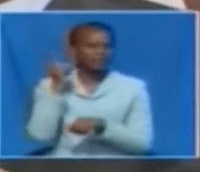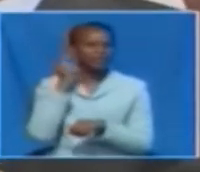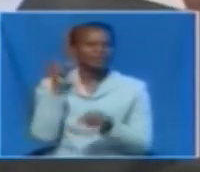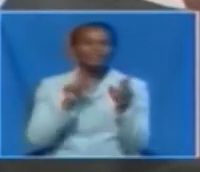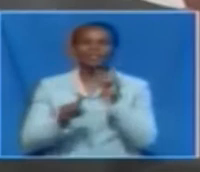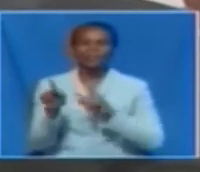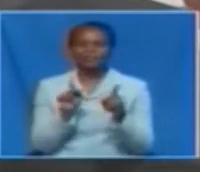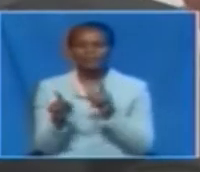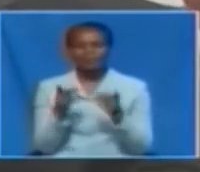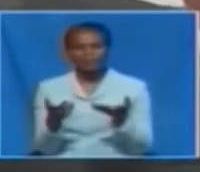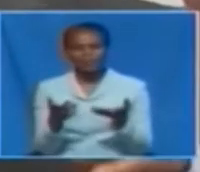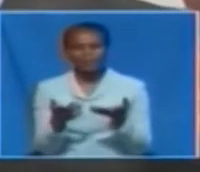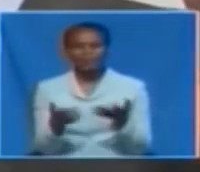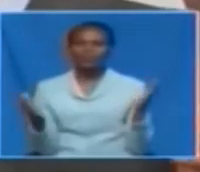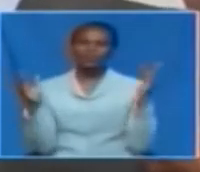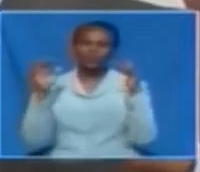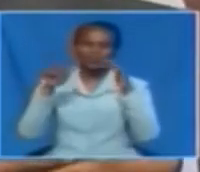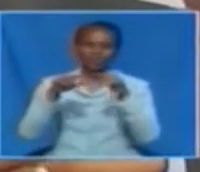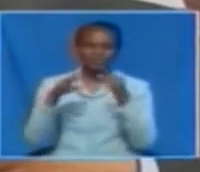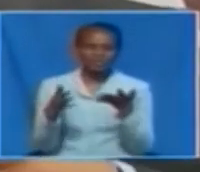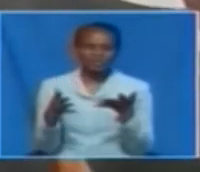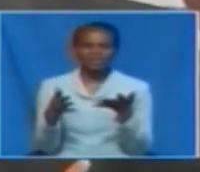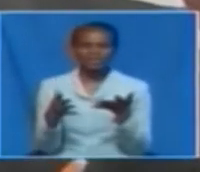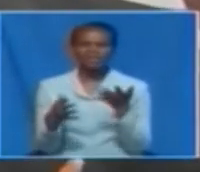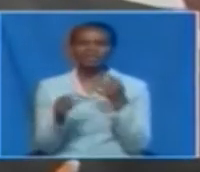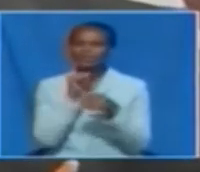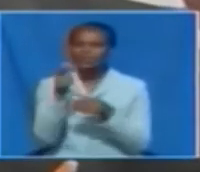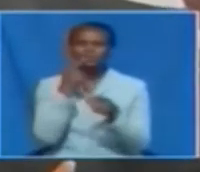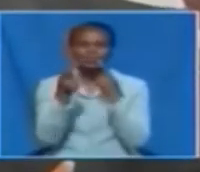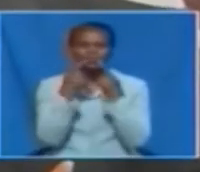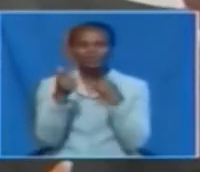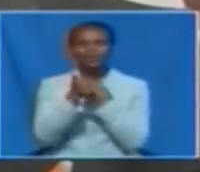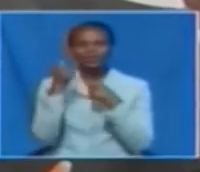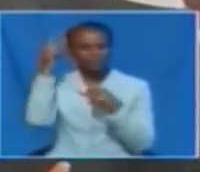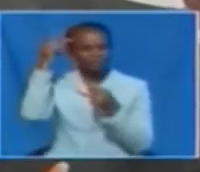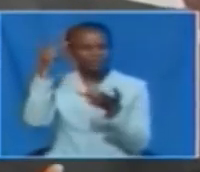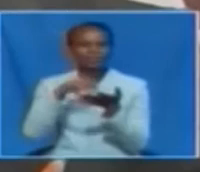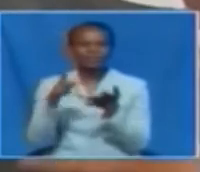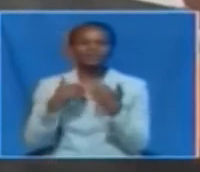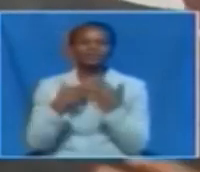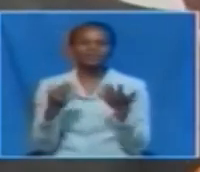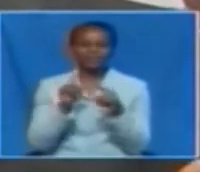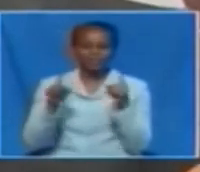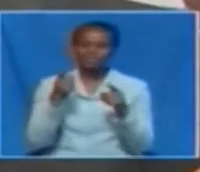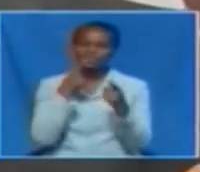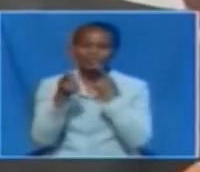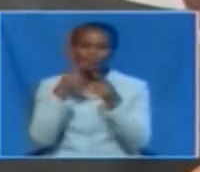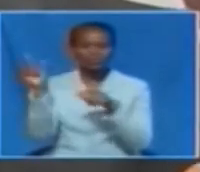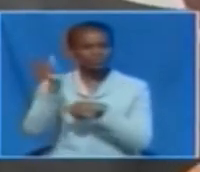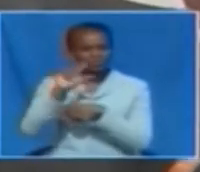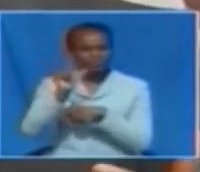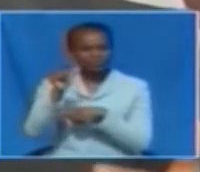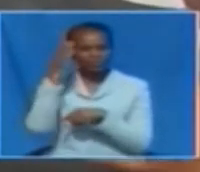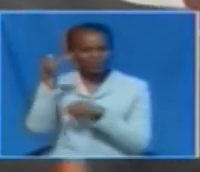about conventions and all that, they are not talking about it in other political parties. But they can talk about it